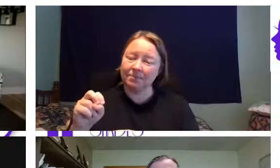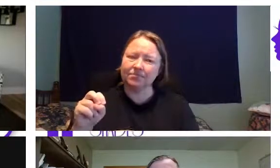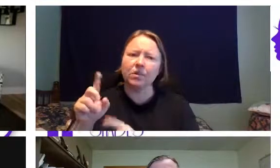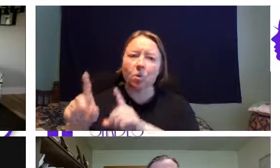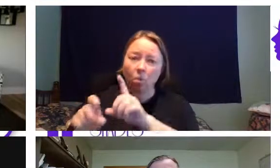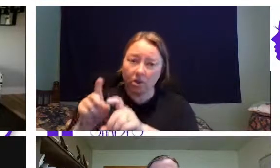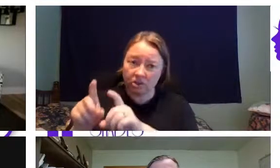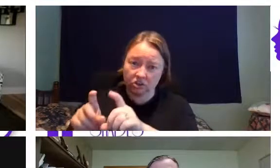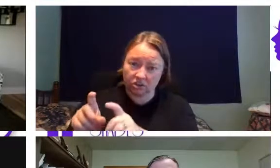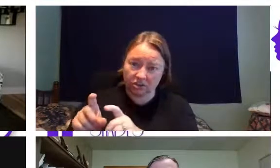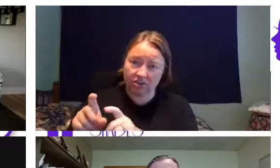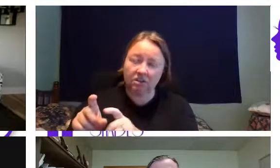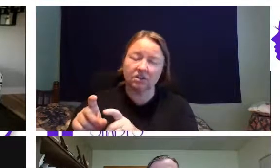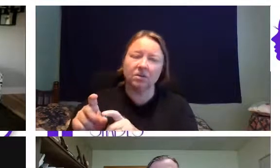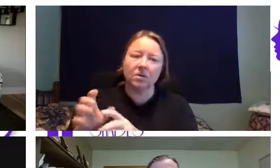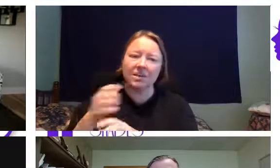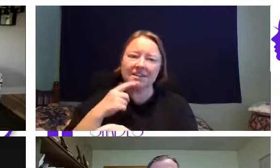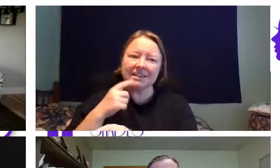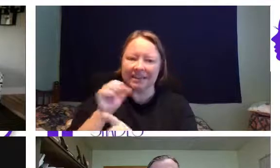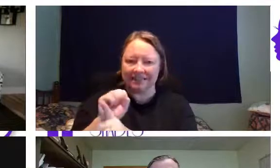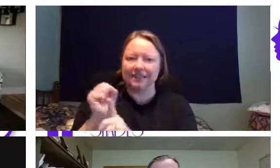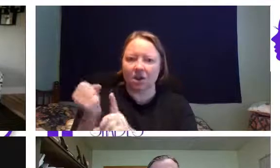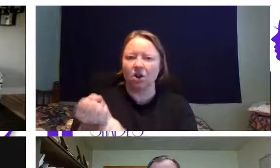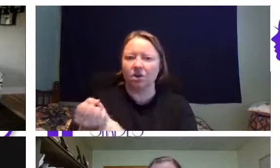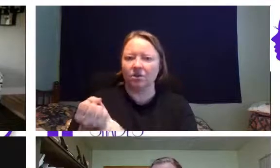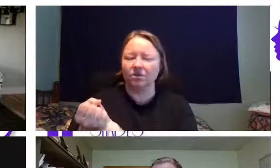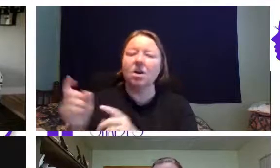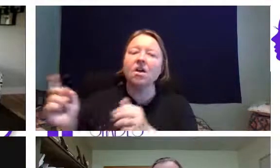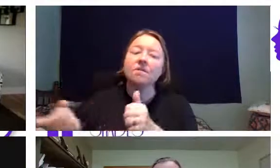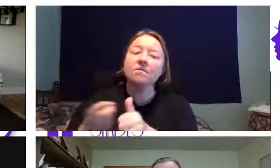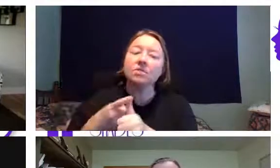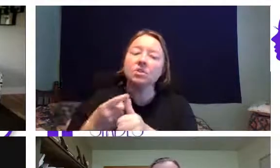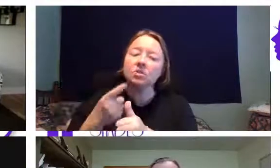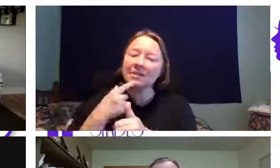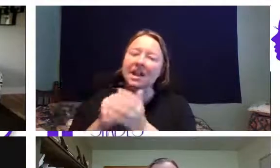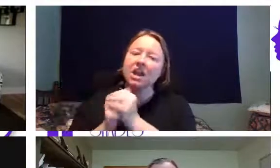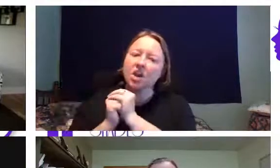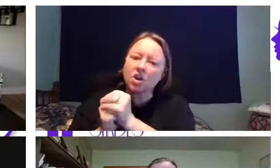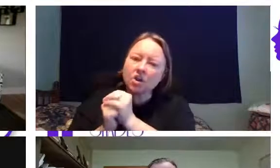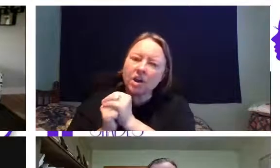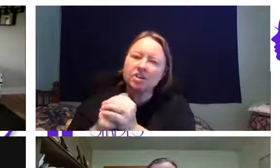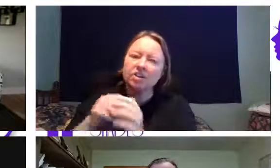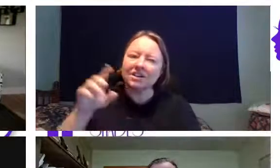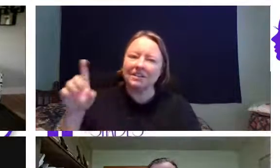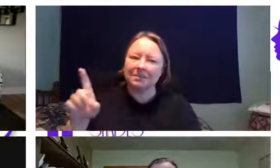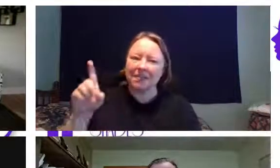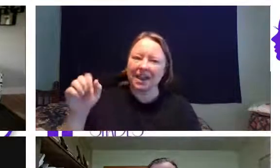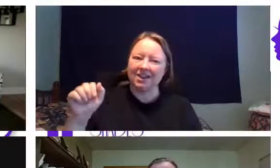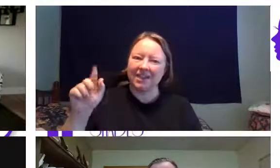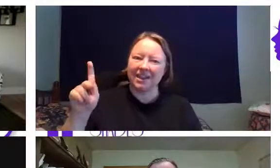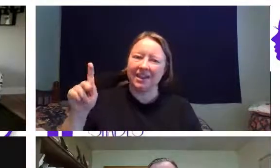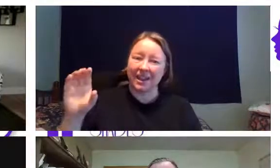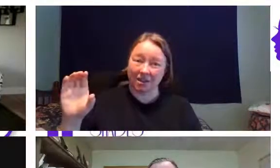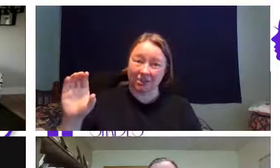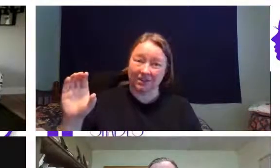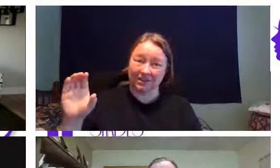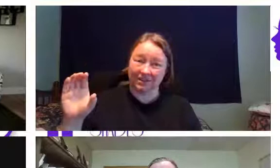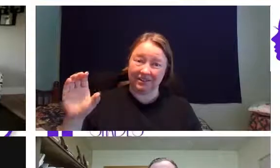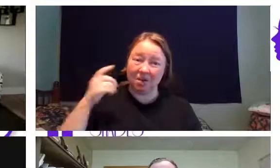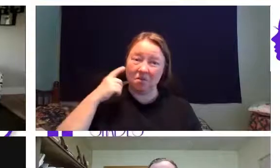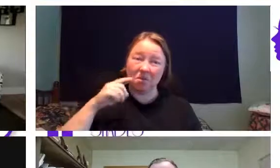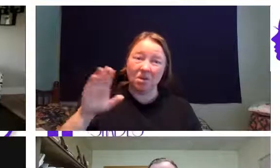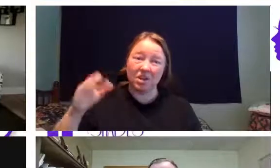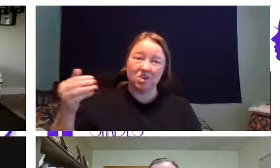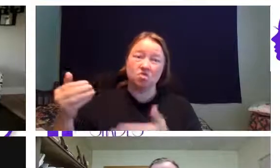questions, or okay. I want to say scenarios. First of all, we want to congratulate Disability Advocates of Kent County for their